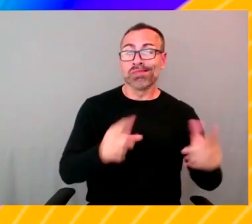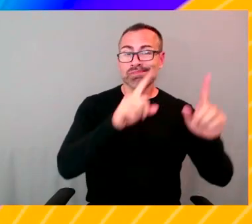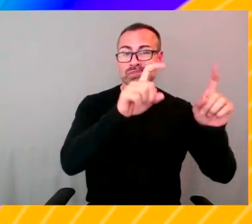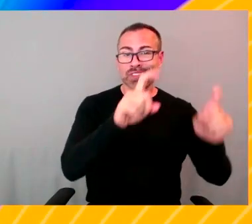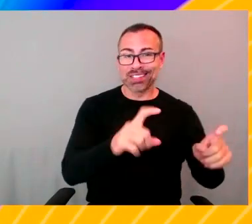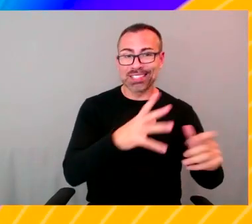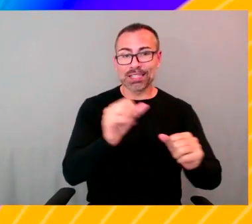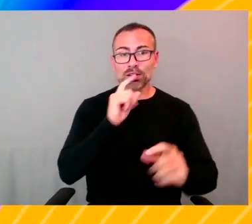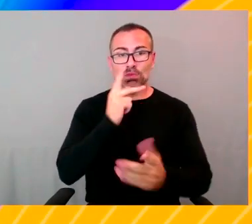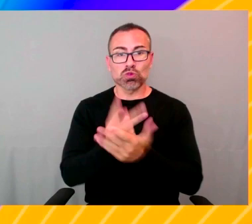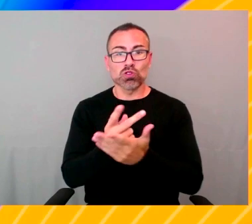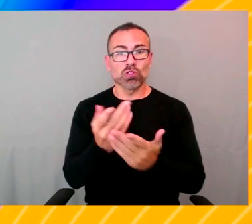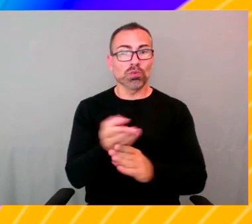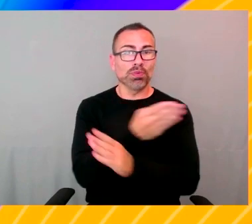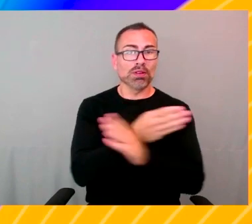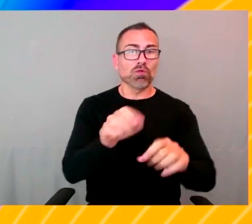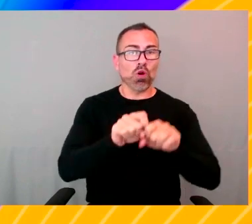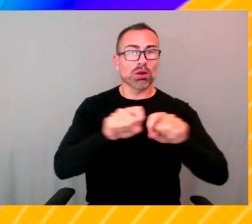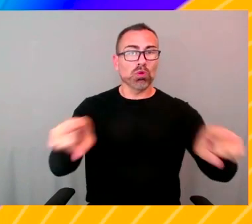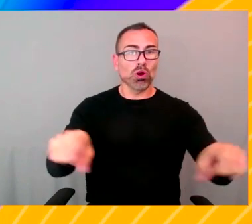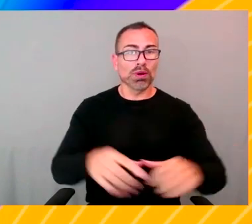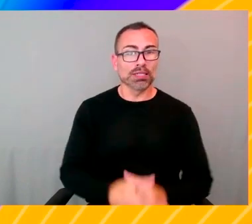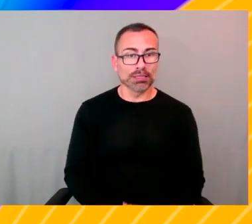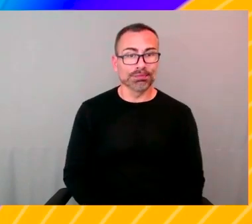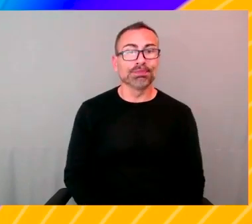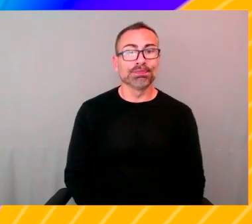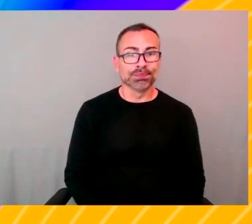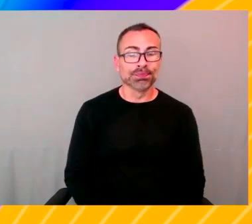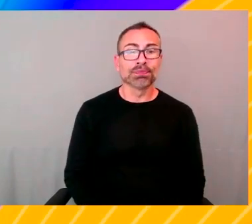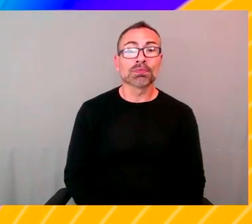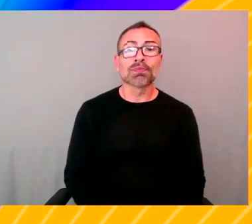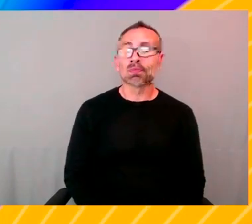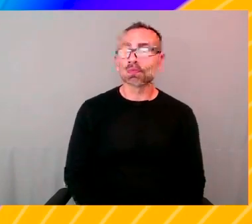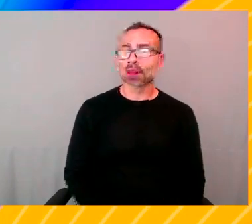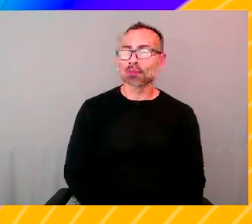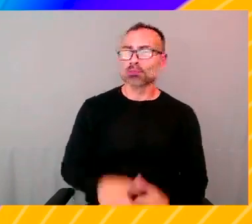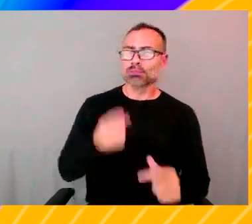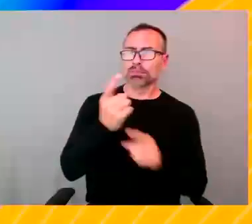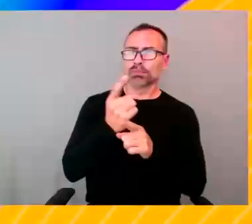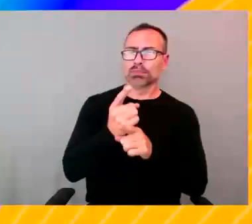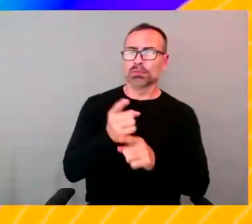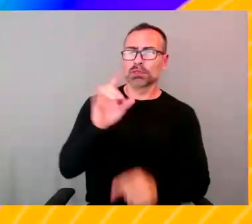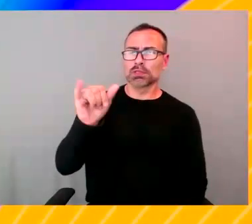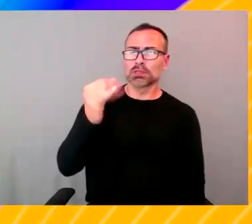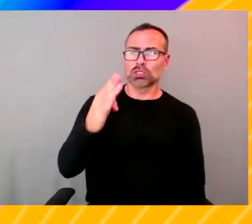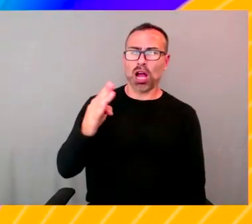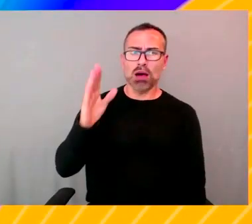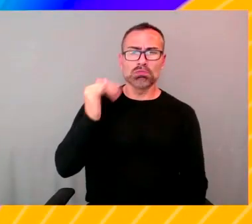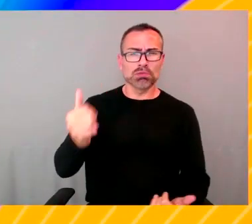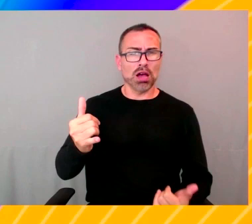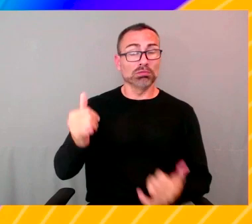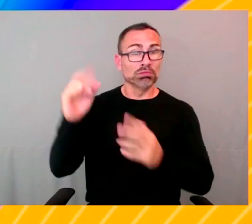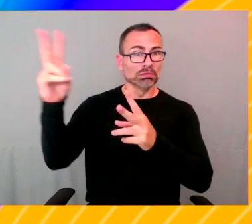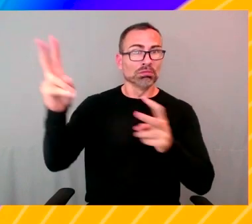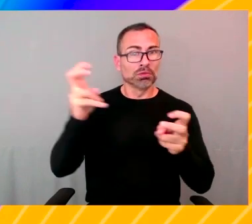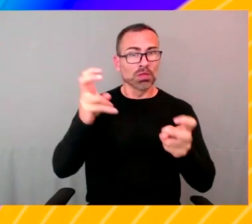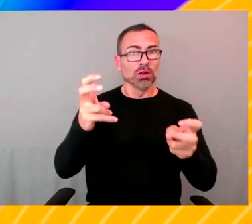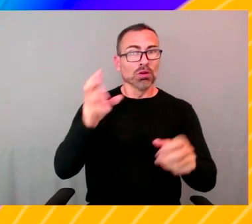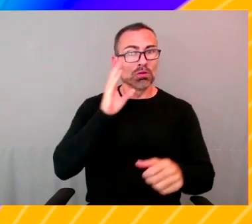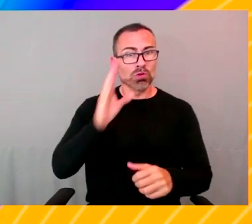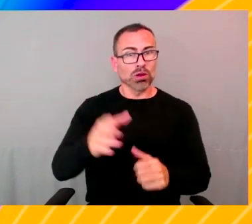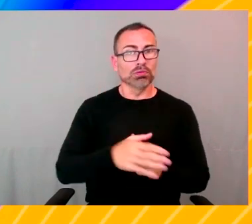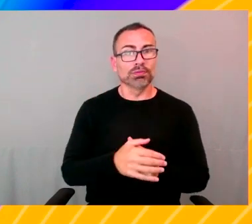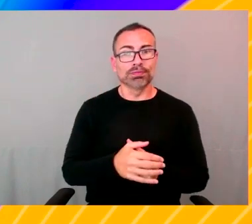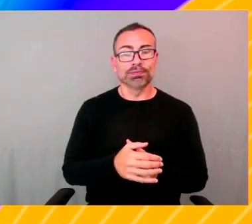thing that you can do with that is you're going to actually download the job, as you can see here in this menu. I can download this entire job